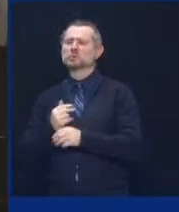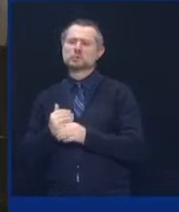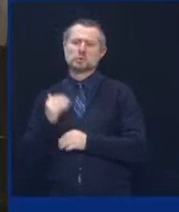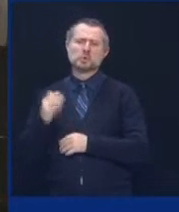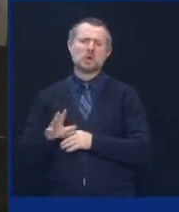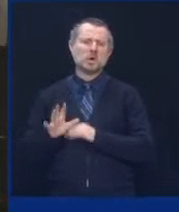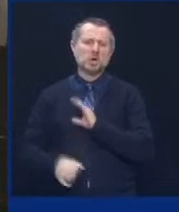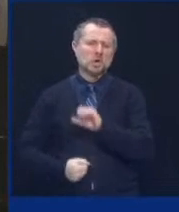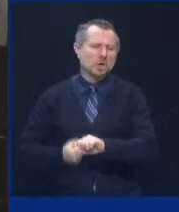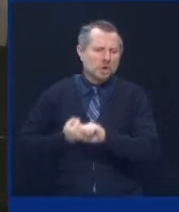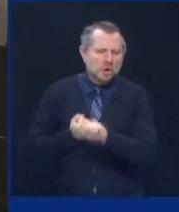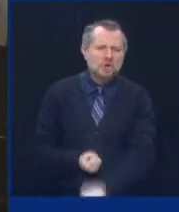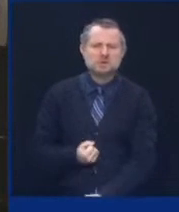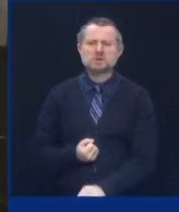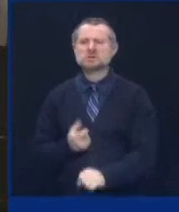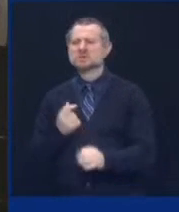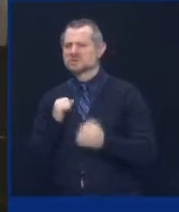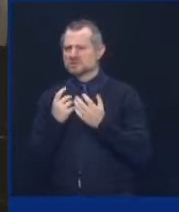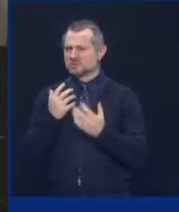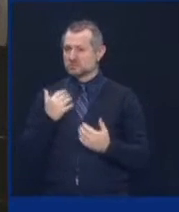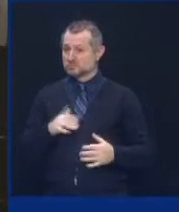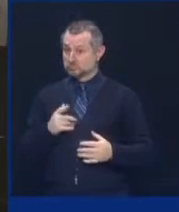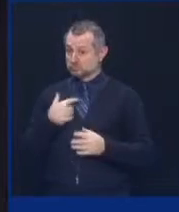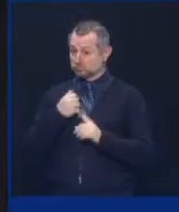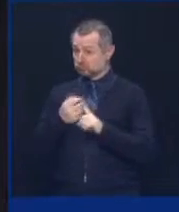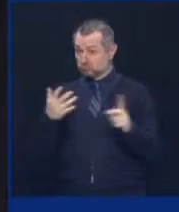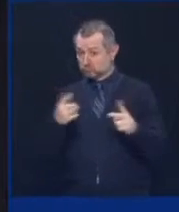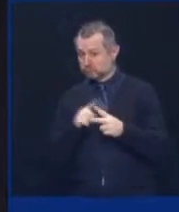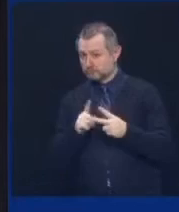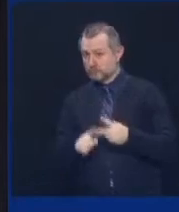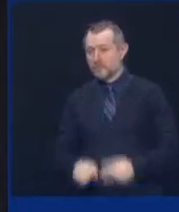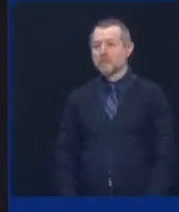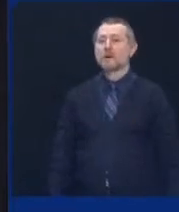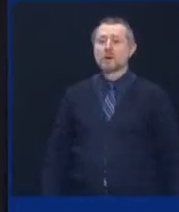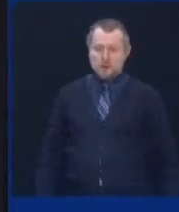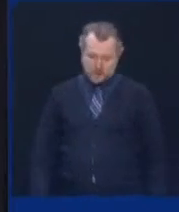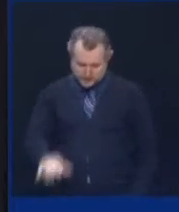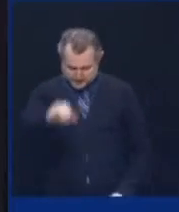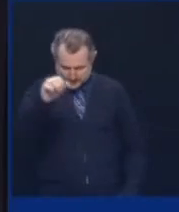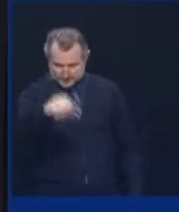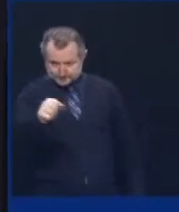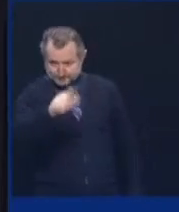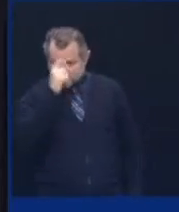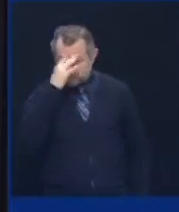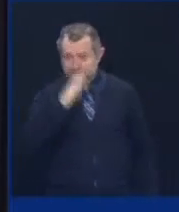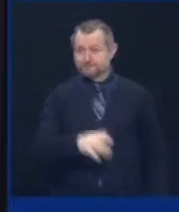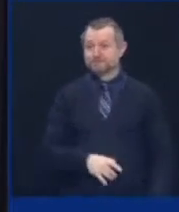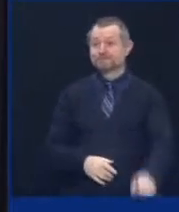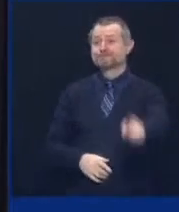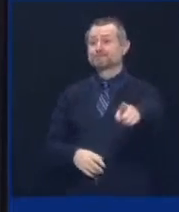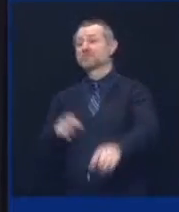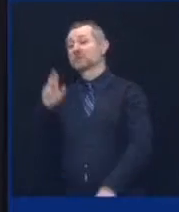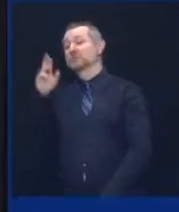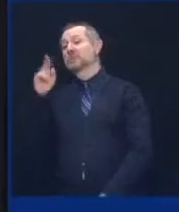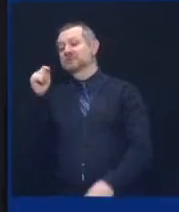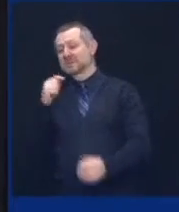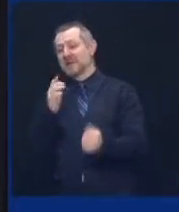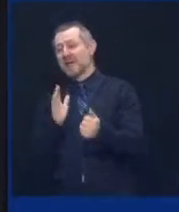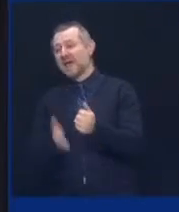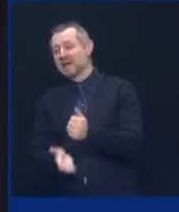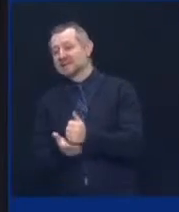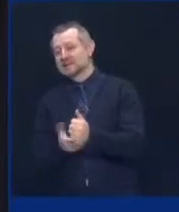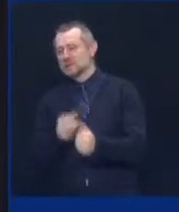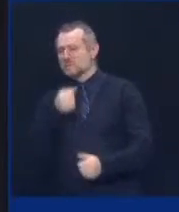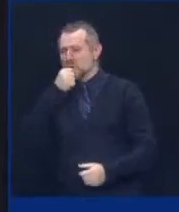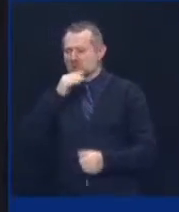report? Have you had a chance to see it? Yeah. On the rental relief, Dennis, we had a little trouble hearing you, but I'll